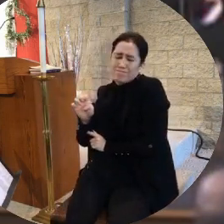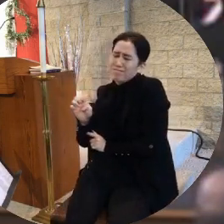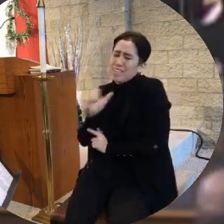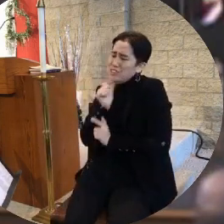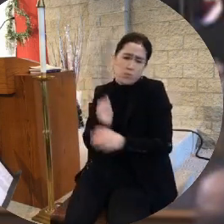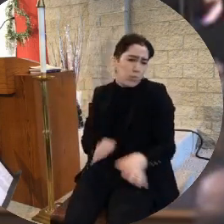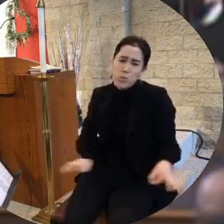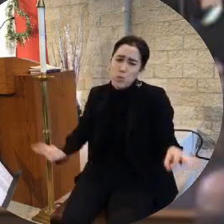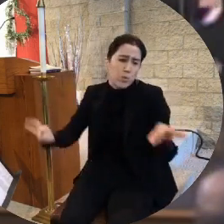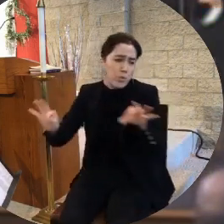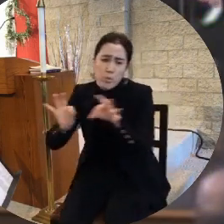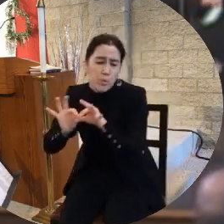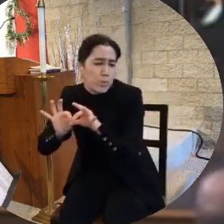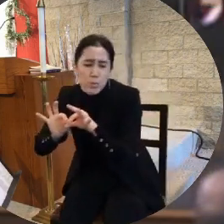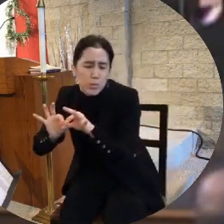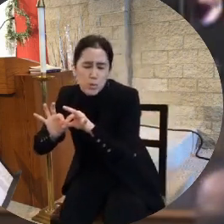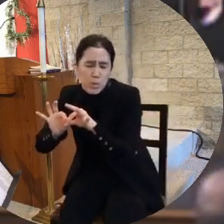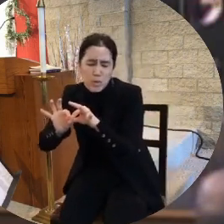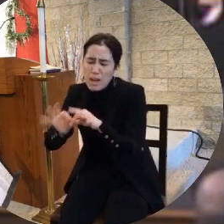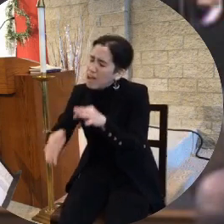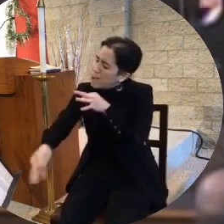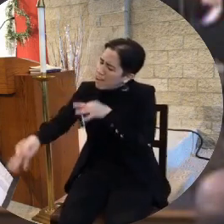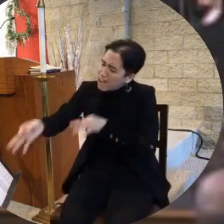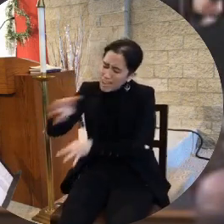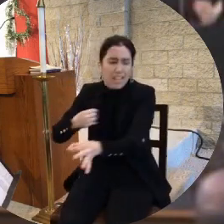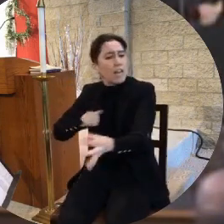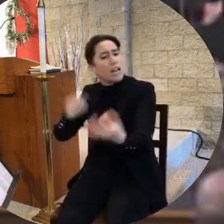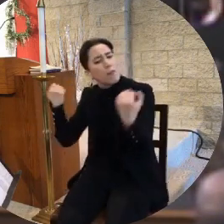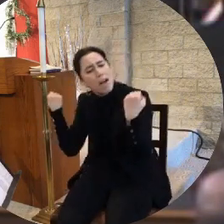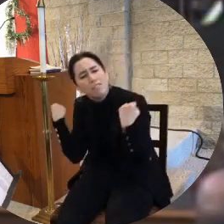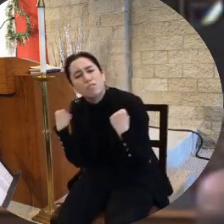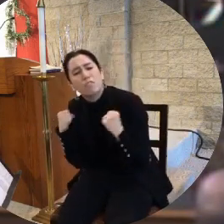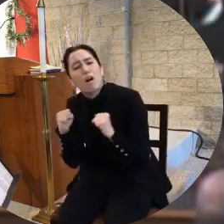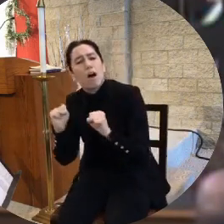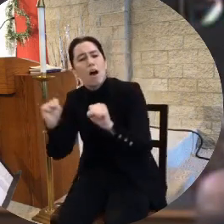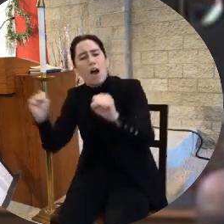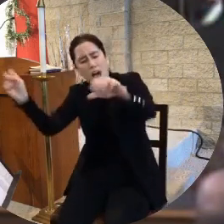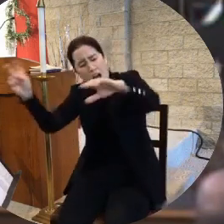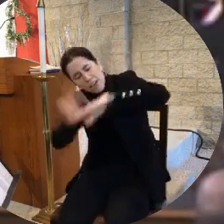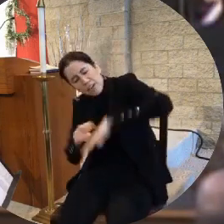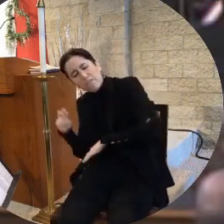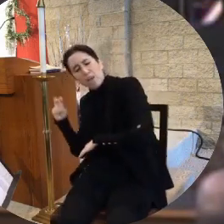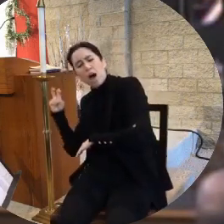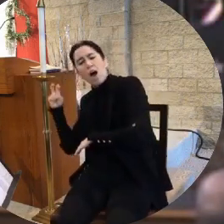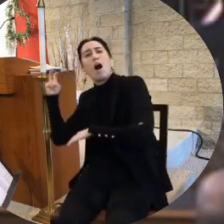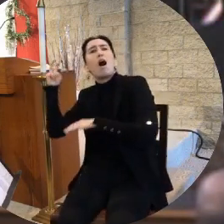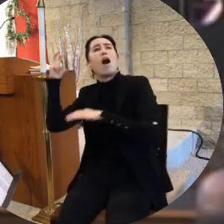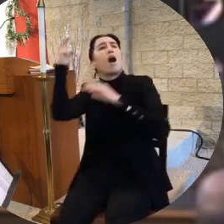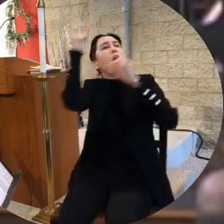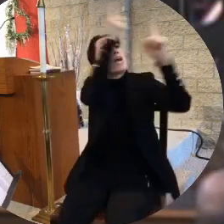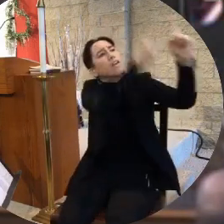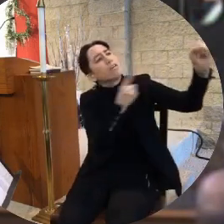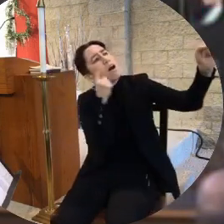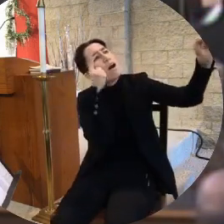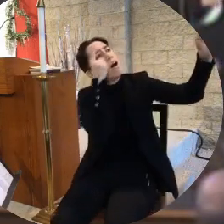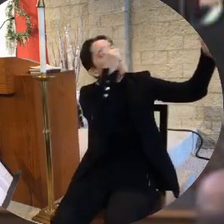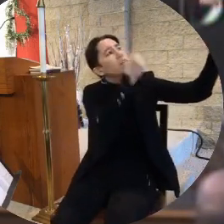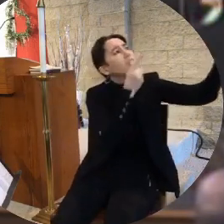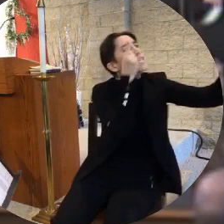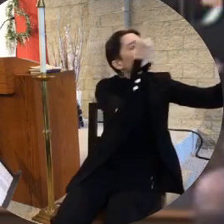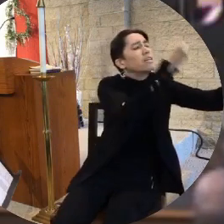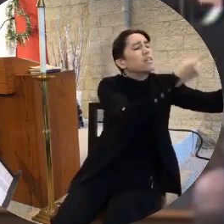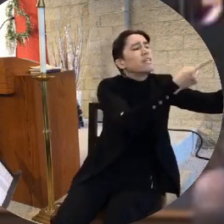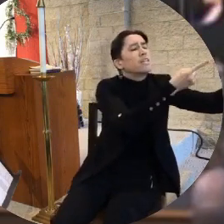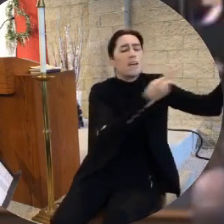much too high a cost. I see when I ride a fine gravity.